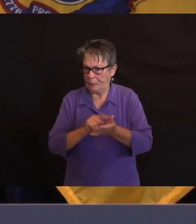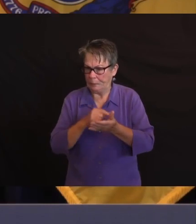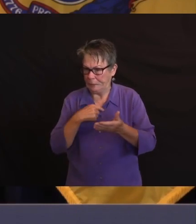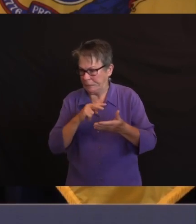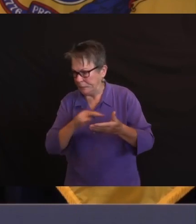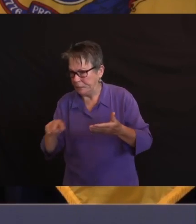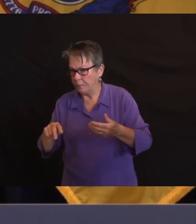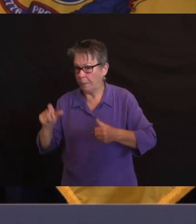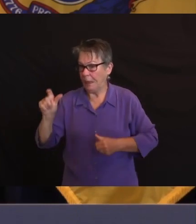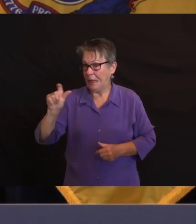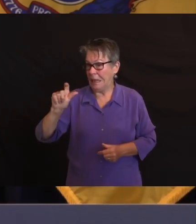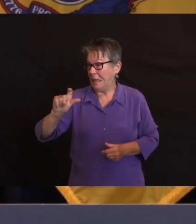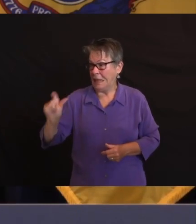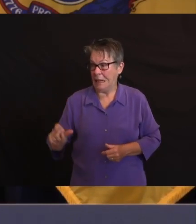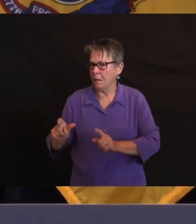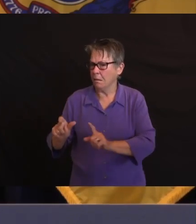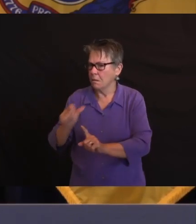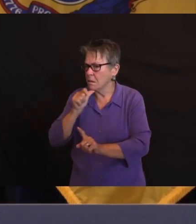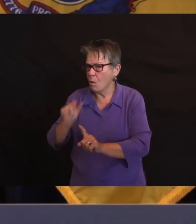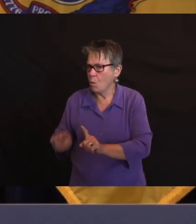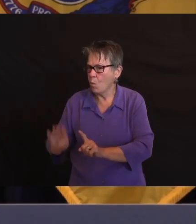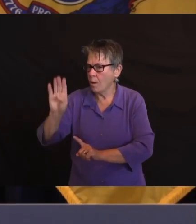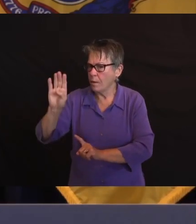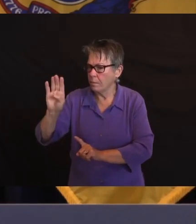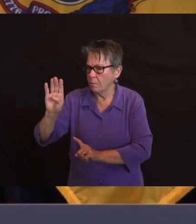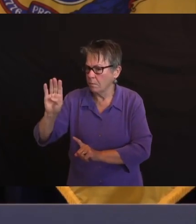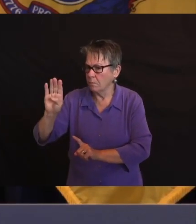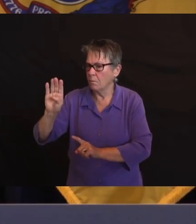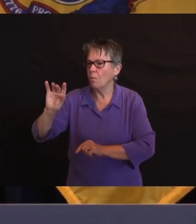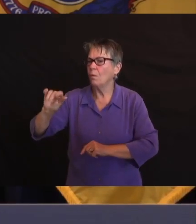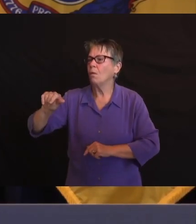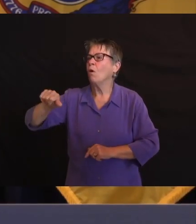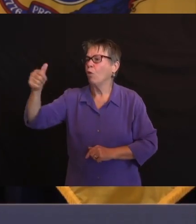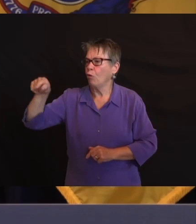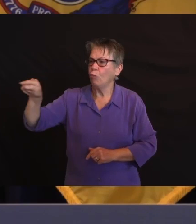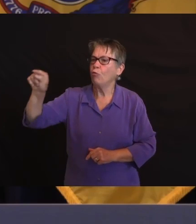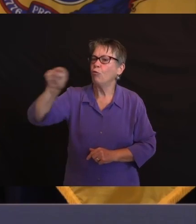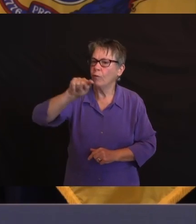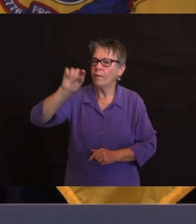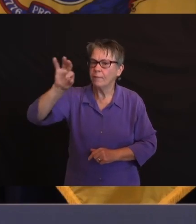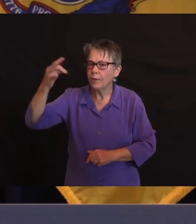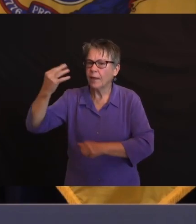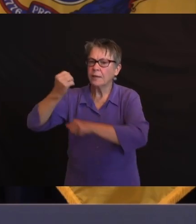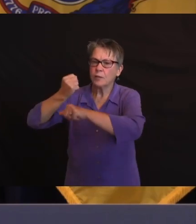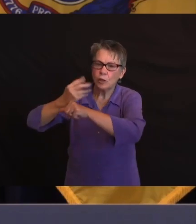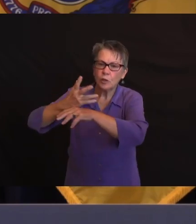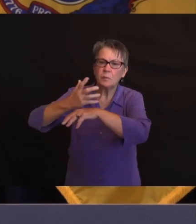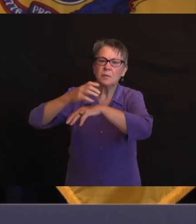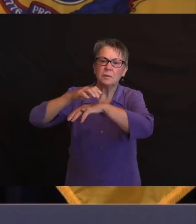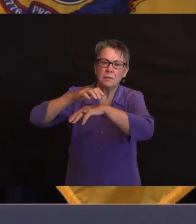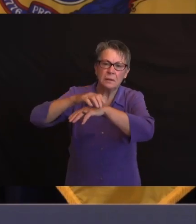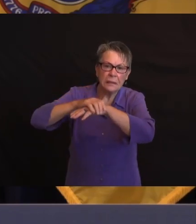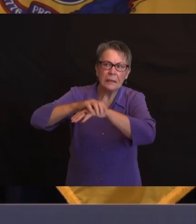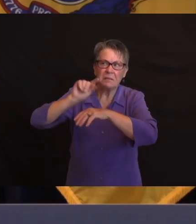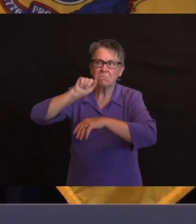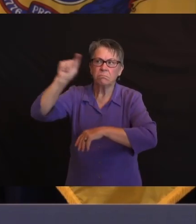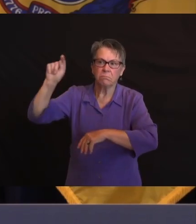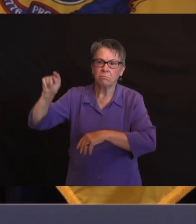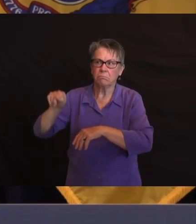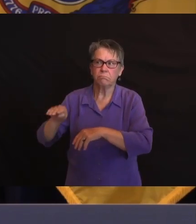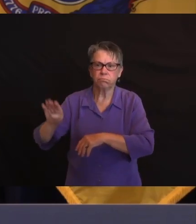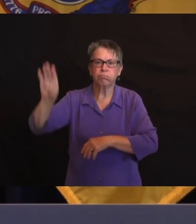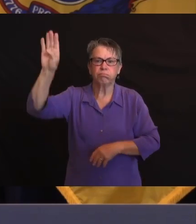was a lot of unmitigated free travel between Europe and greater New York and New Jersey in the winter and early